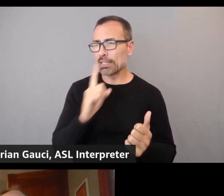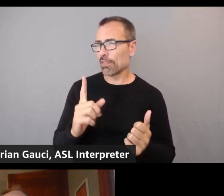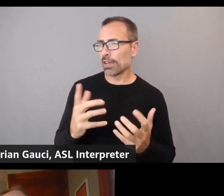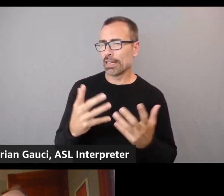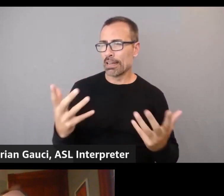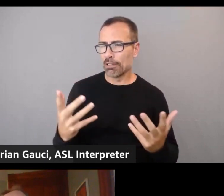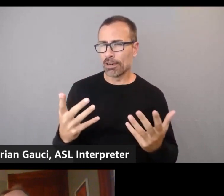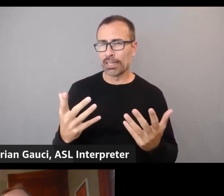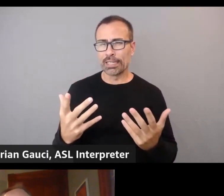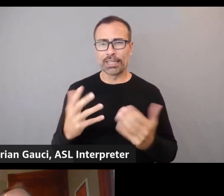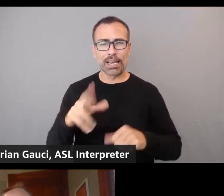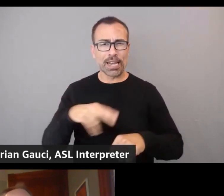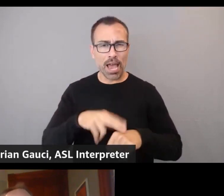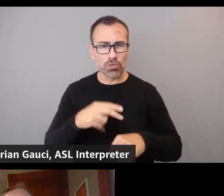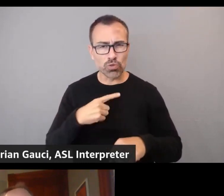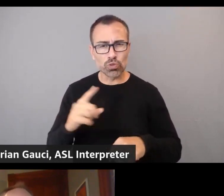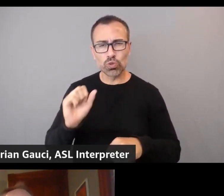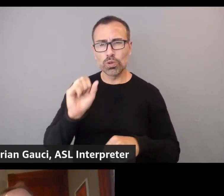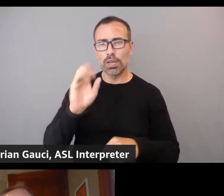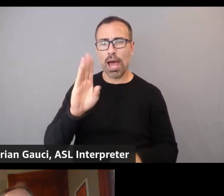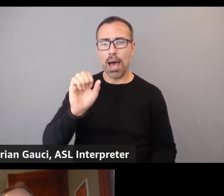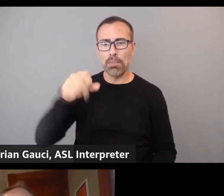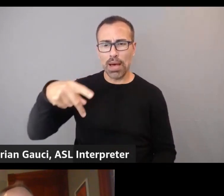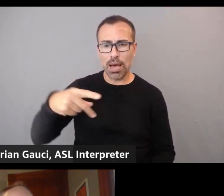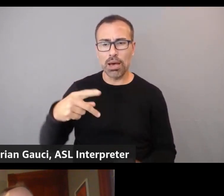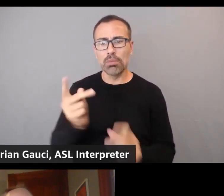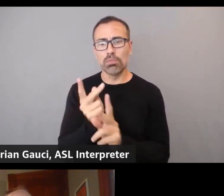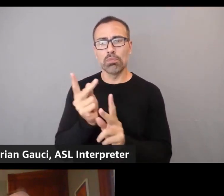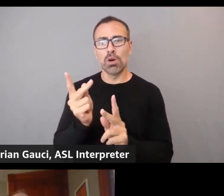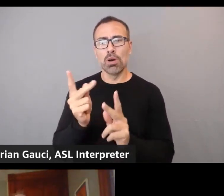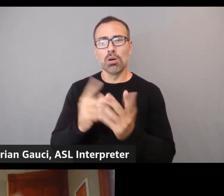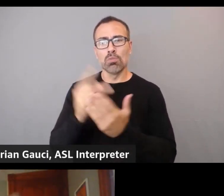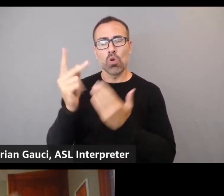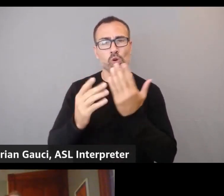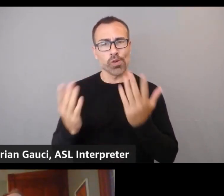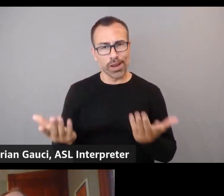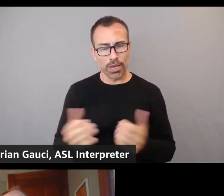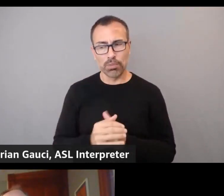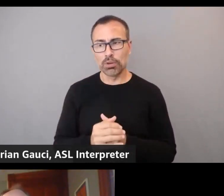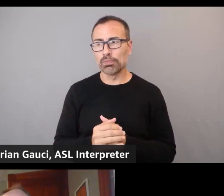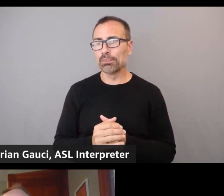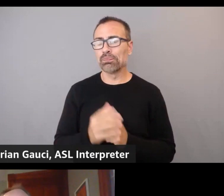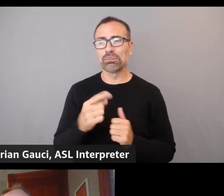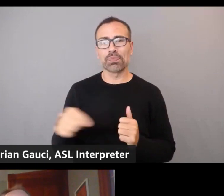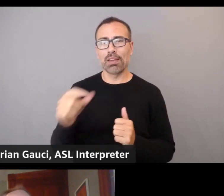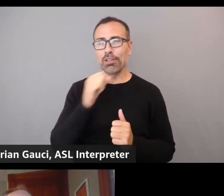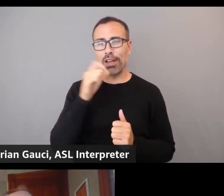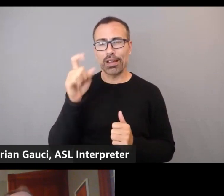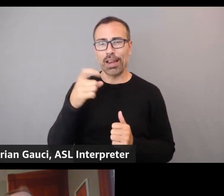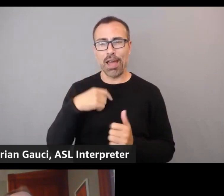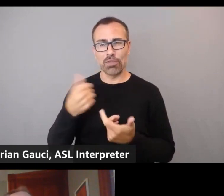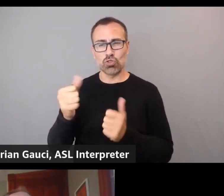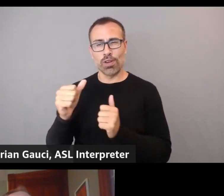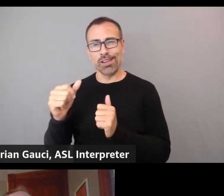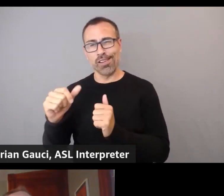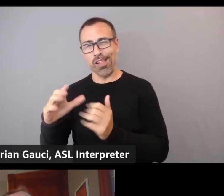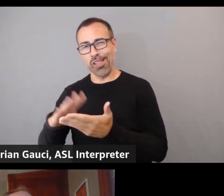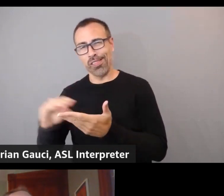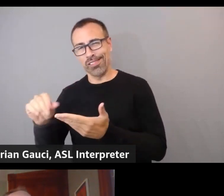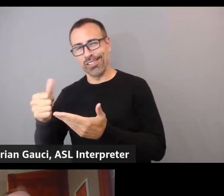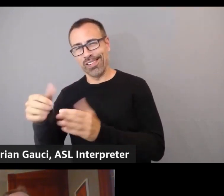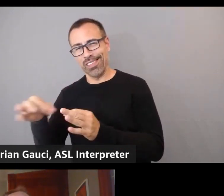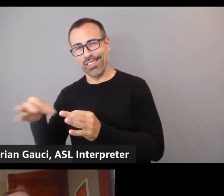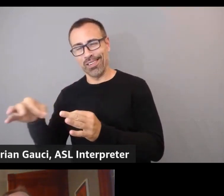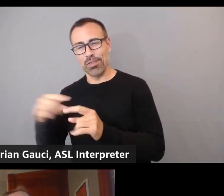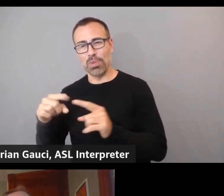an ABAP programmer. They're going to write code that's going to feel like ABAP and not like some other alien species. And probably